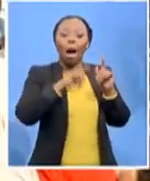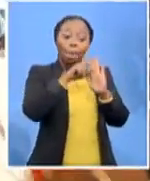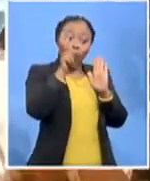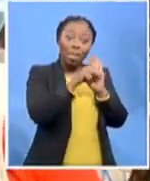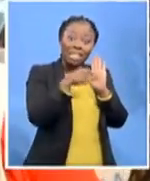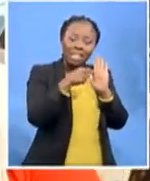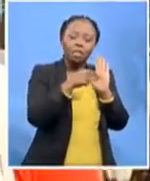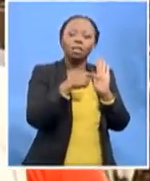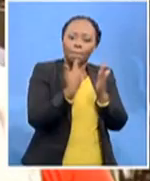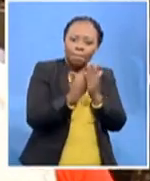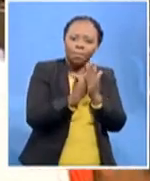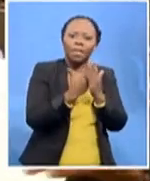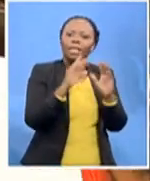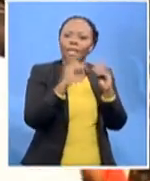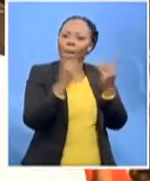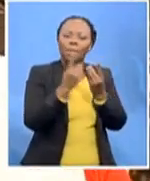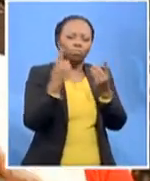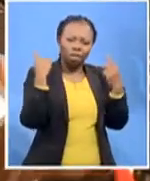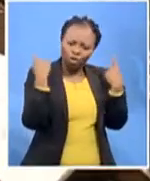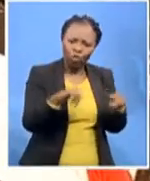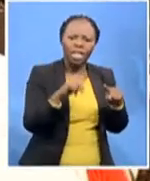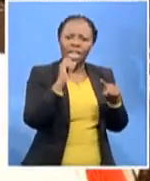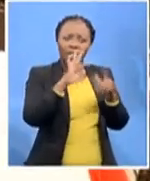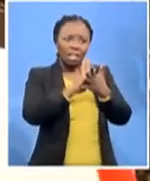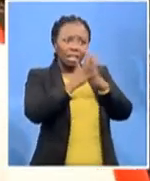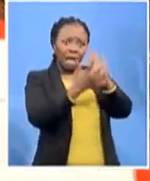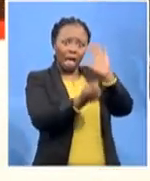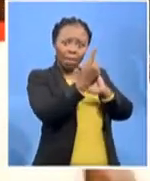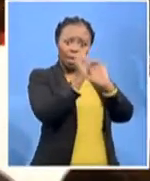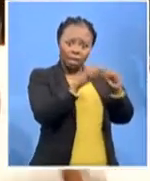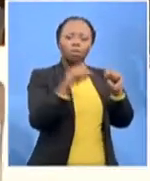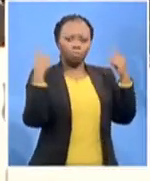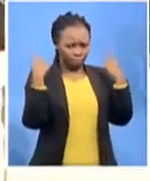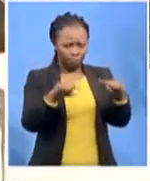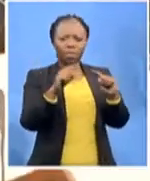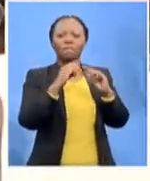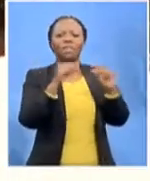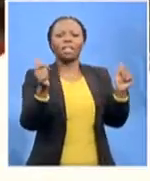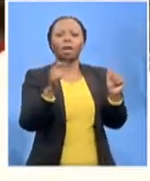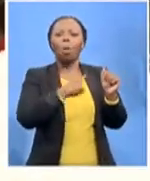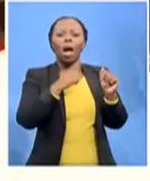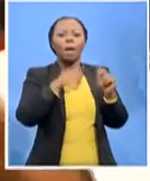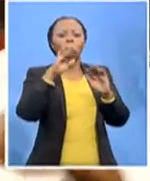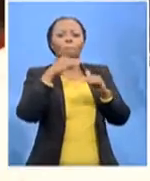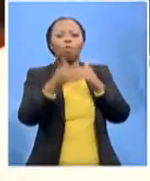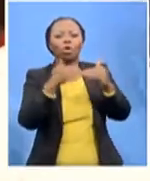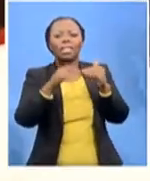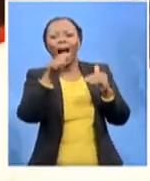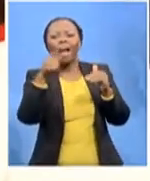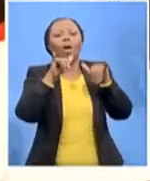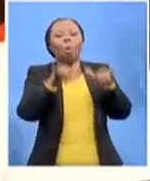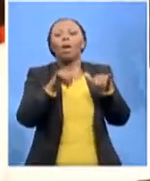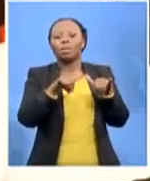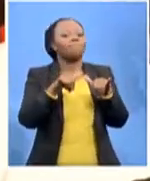immediate the disasters have happened so that we do not wait for other processes and we just come in and zoom in the area and install